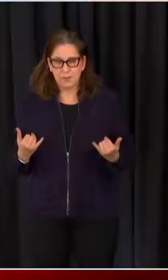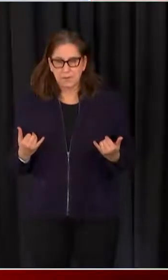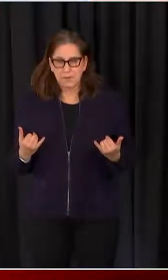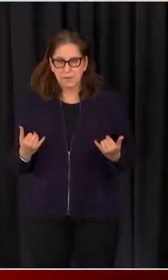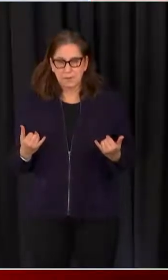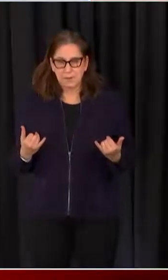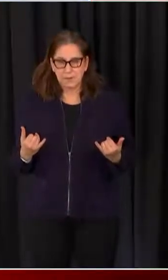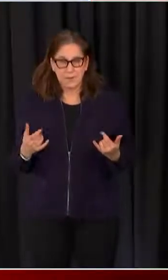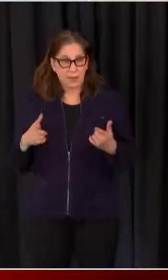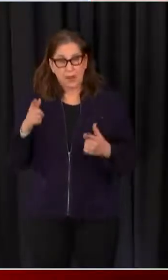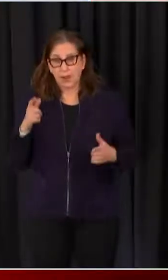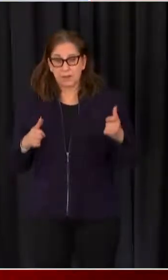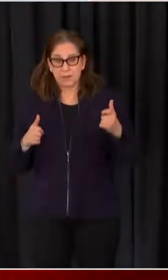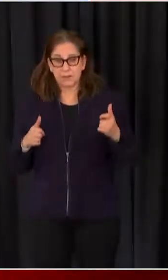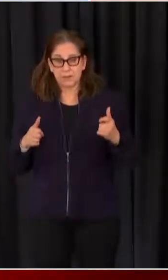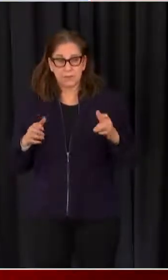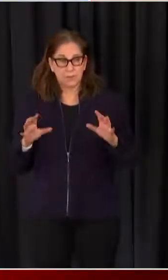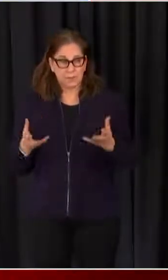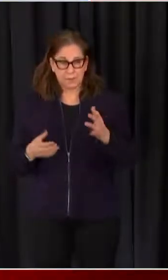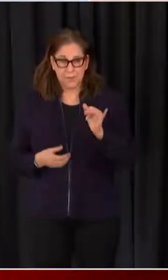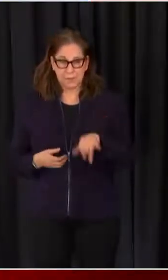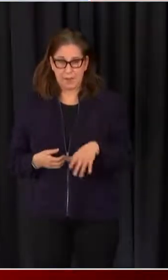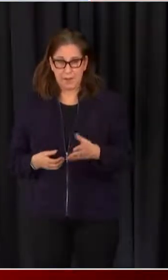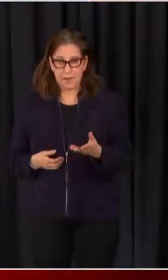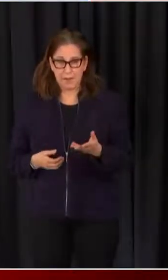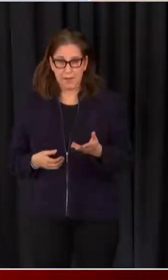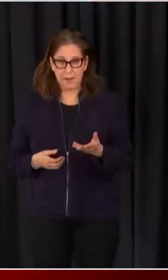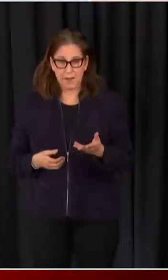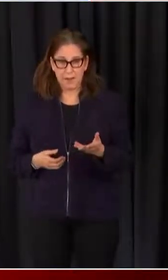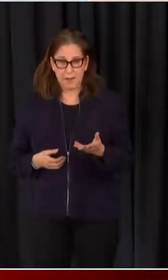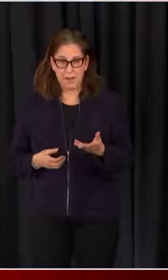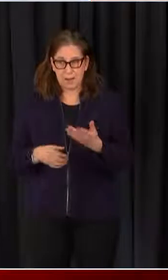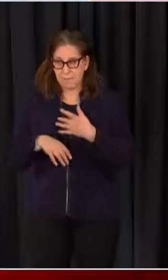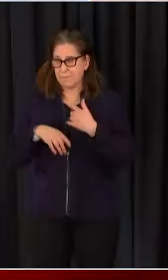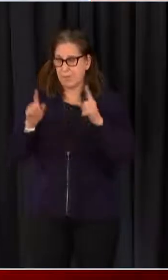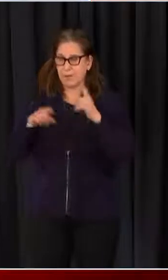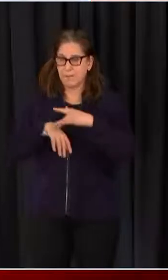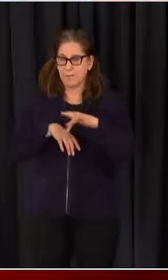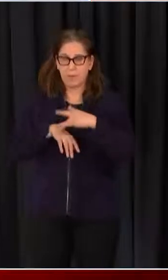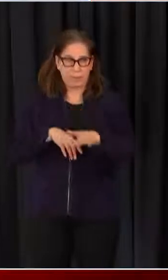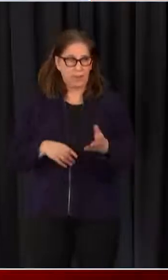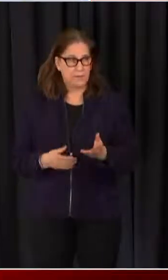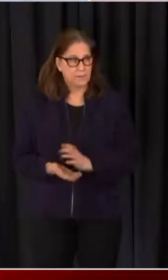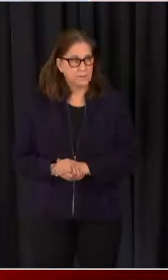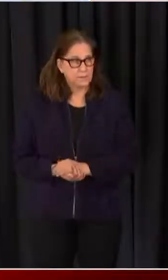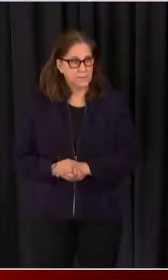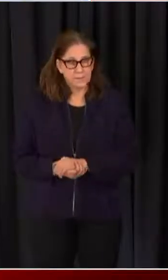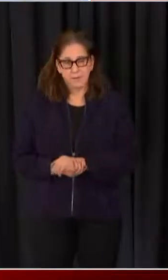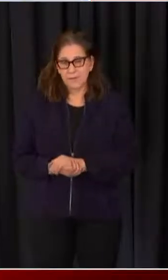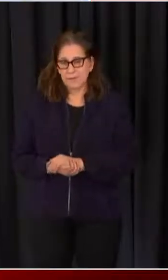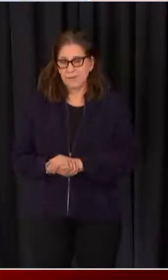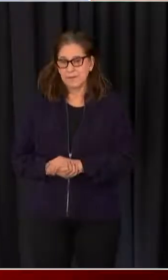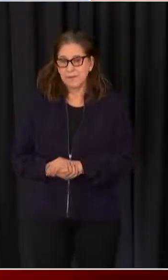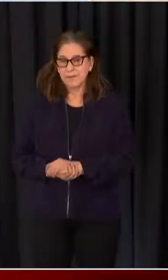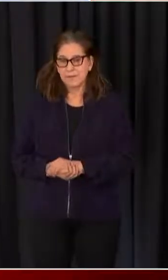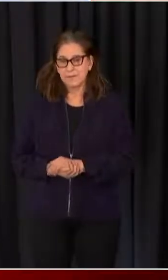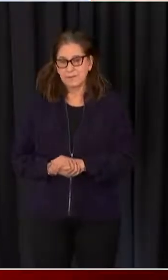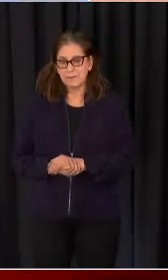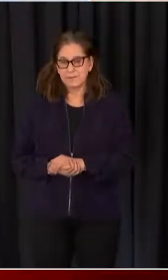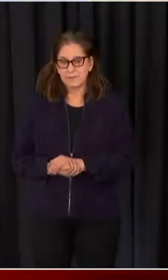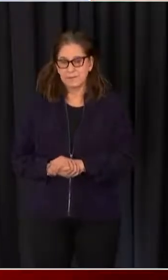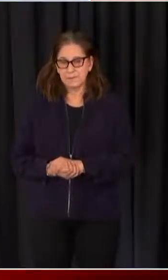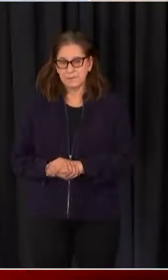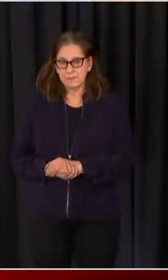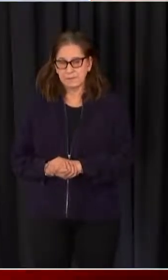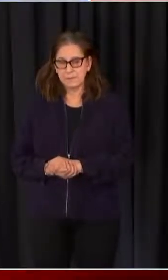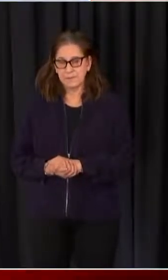it is the largest single group that we have ever made eligible for vaccinations at a single time. So there could be a